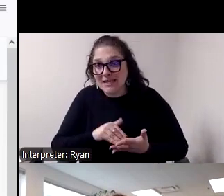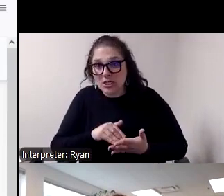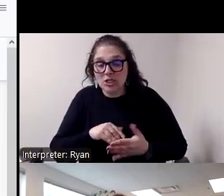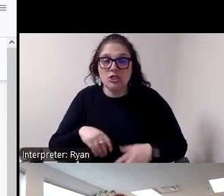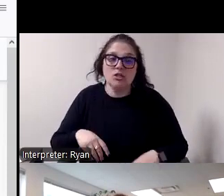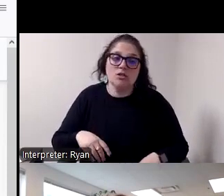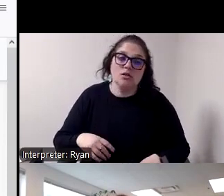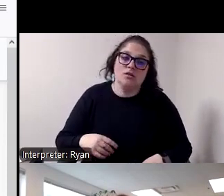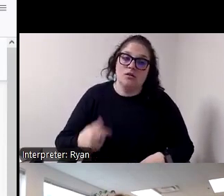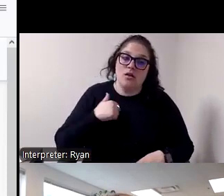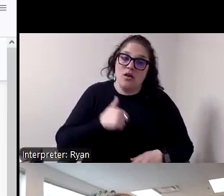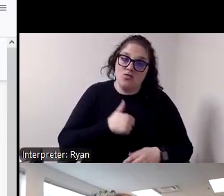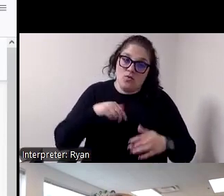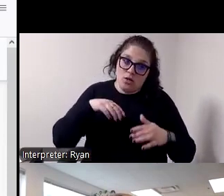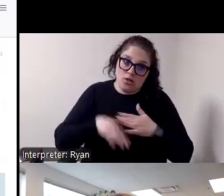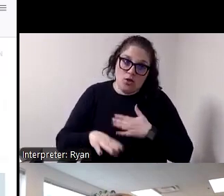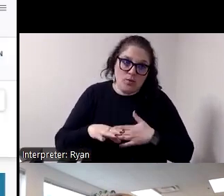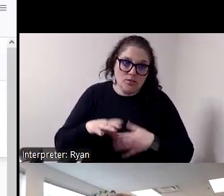go into time and leave.